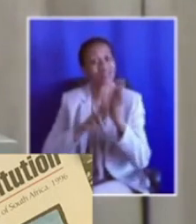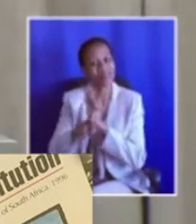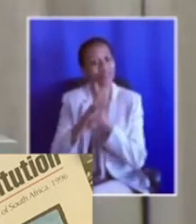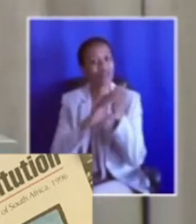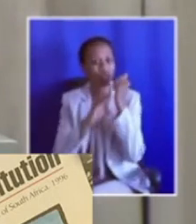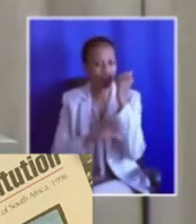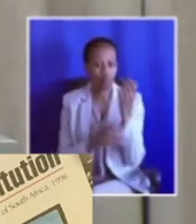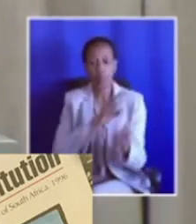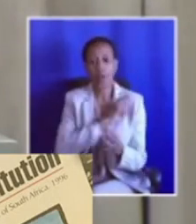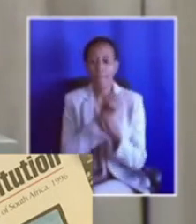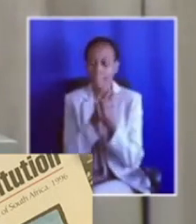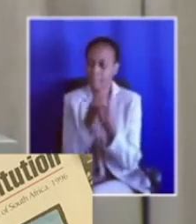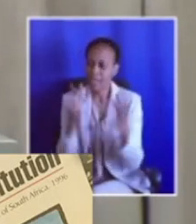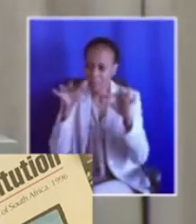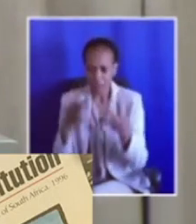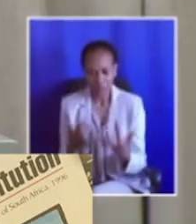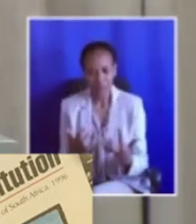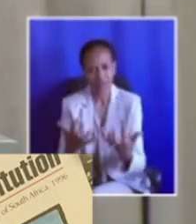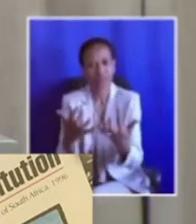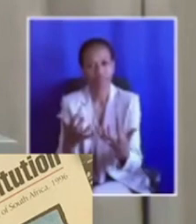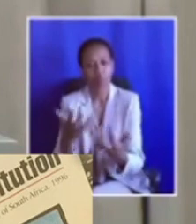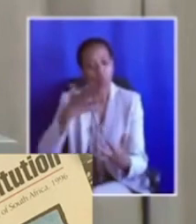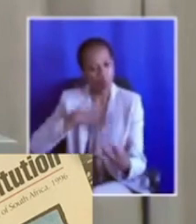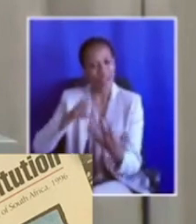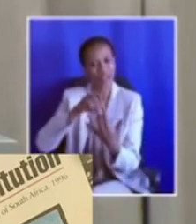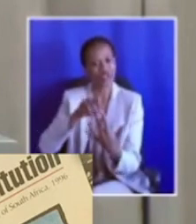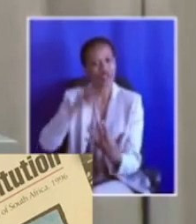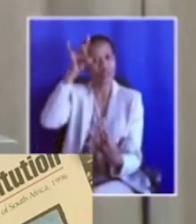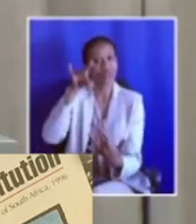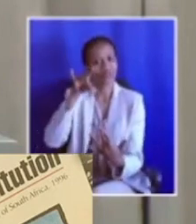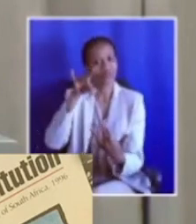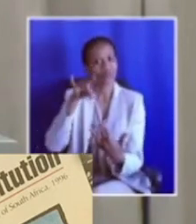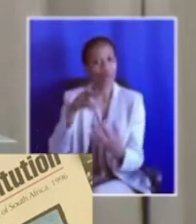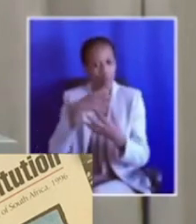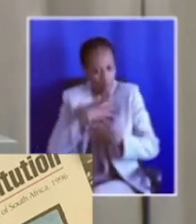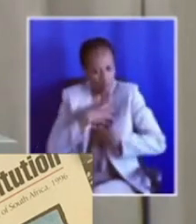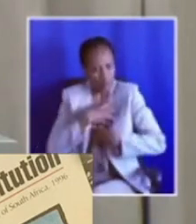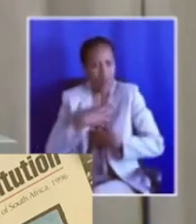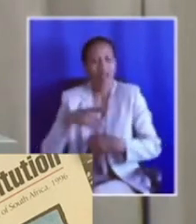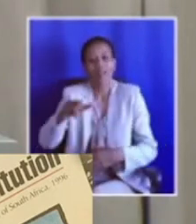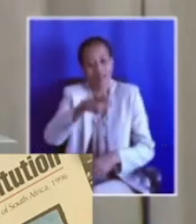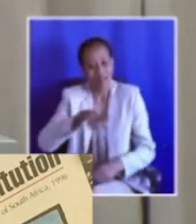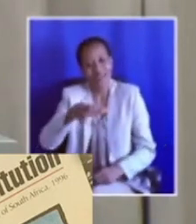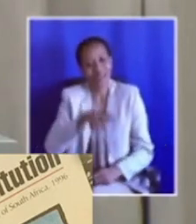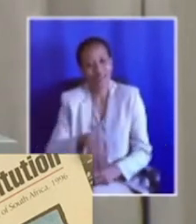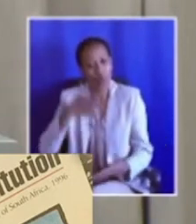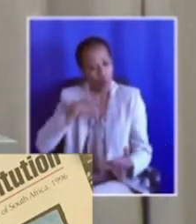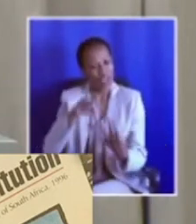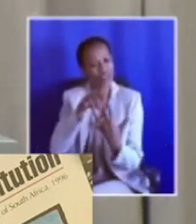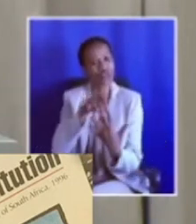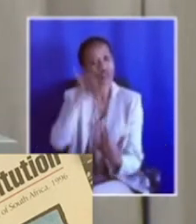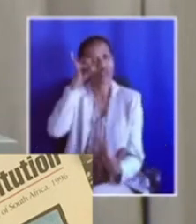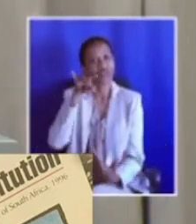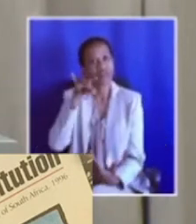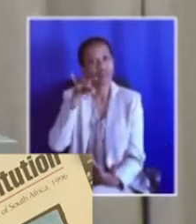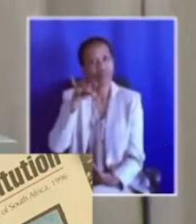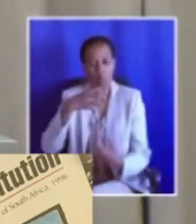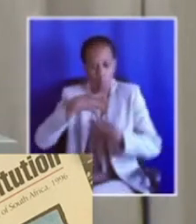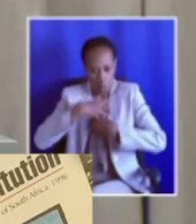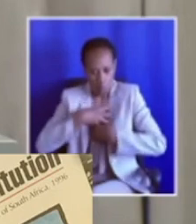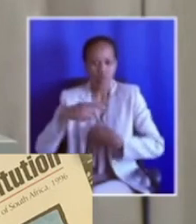of South Africa want the choice to own the land they live on. They want the choice to own